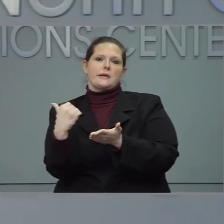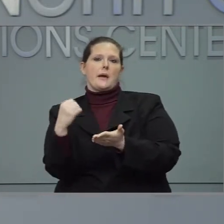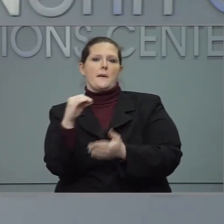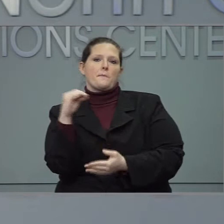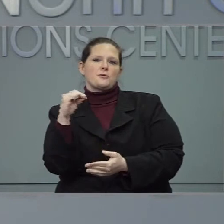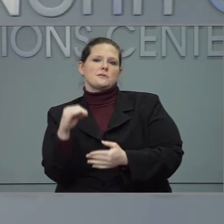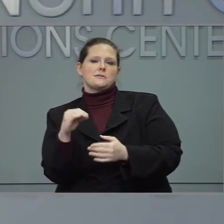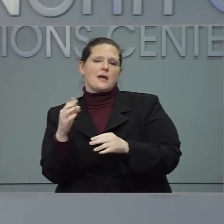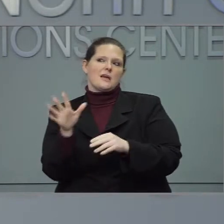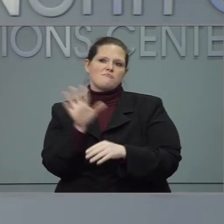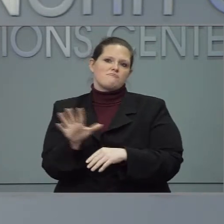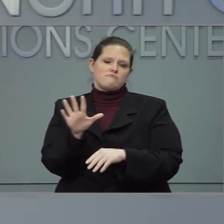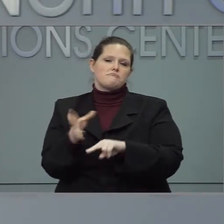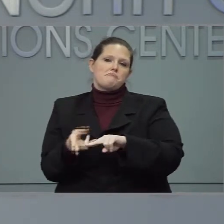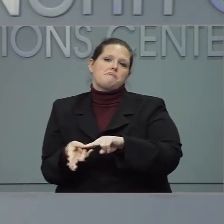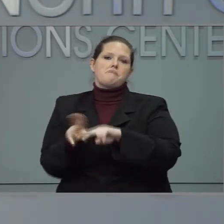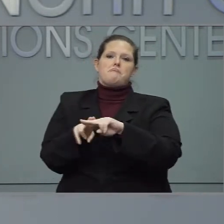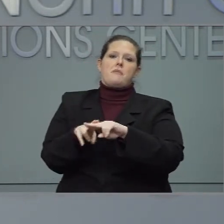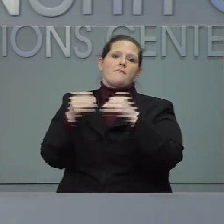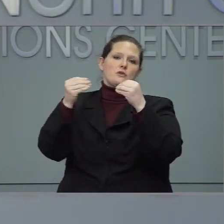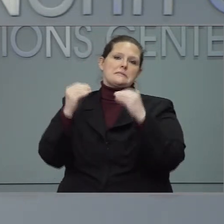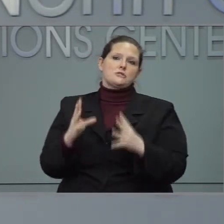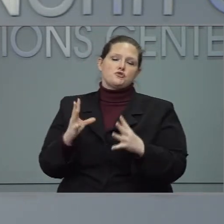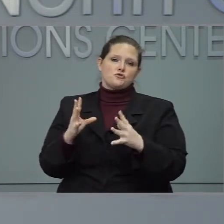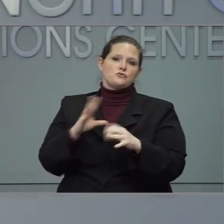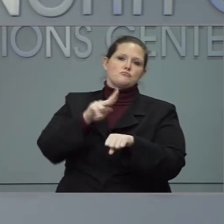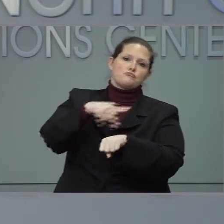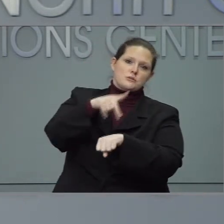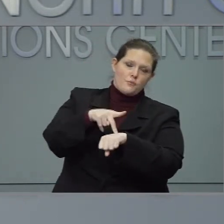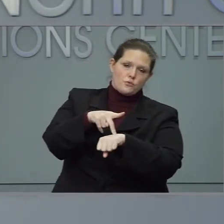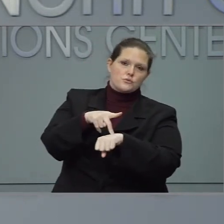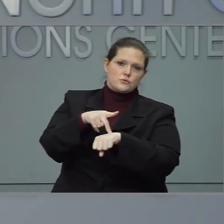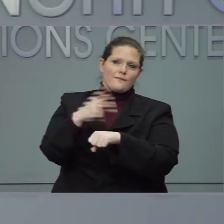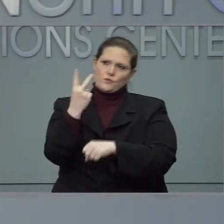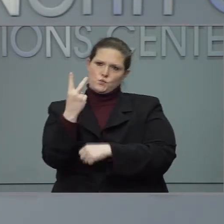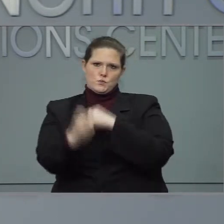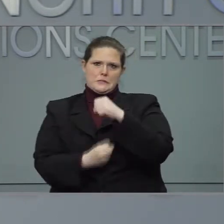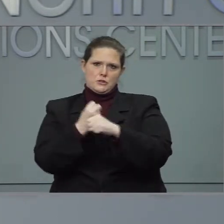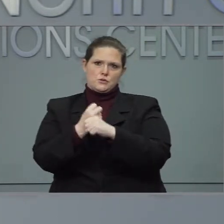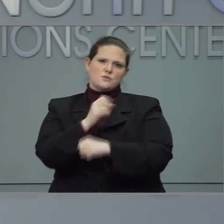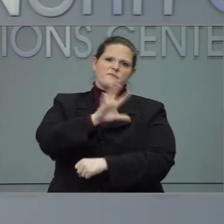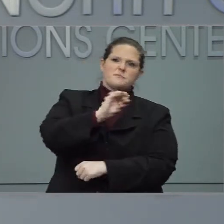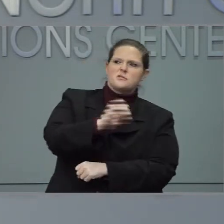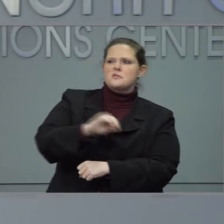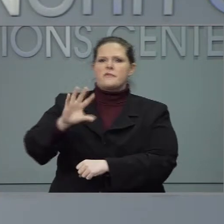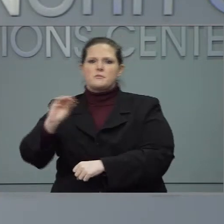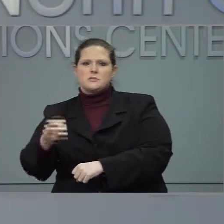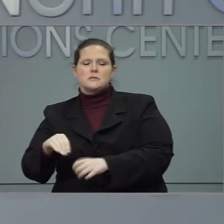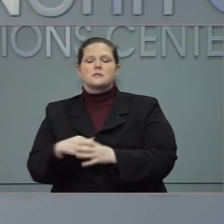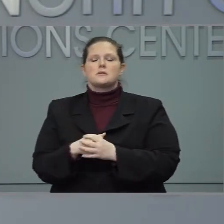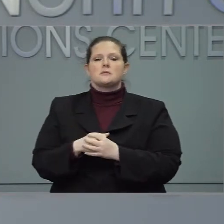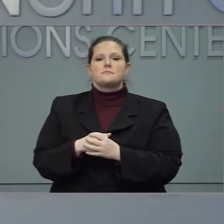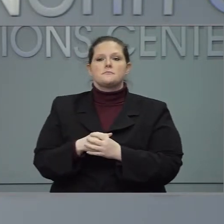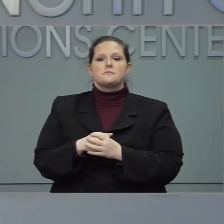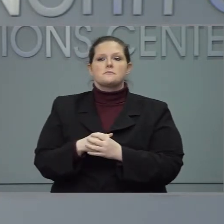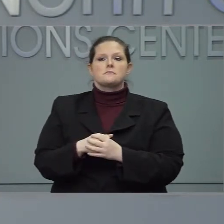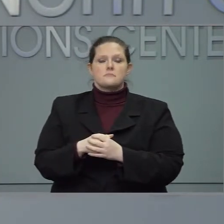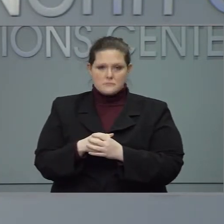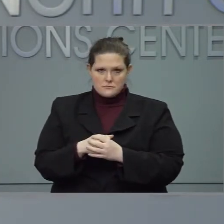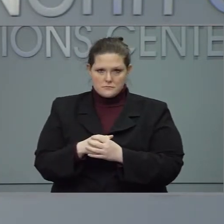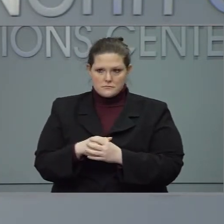10% pay raise for our teachers and principals over the next 2 years, and a 7.5% pay raise